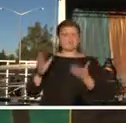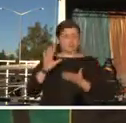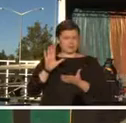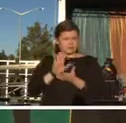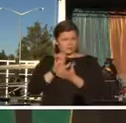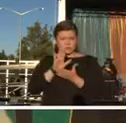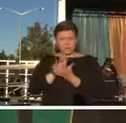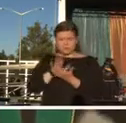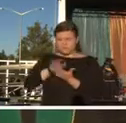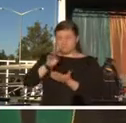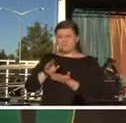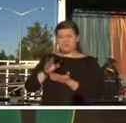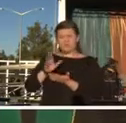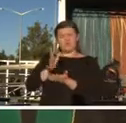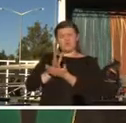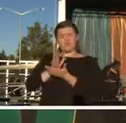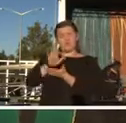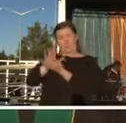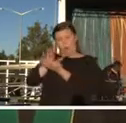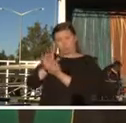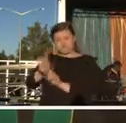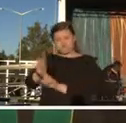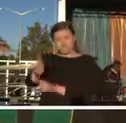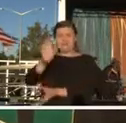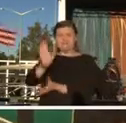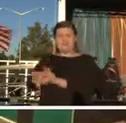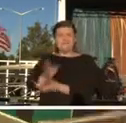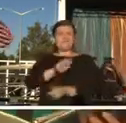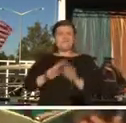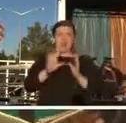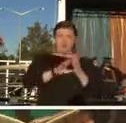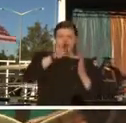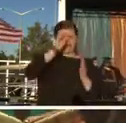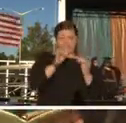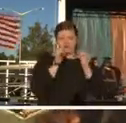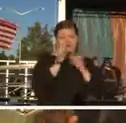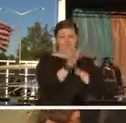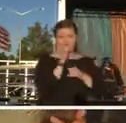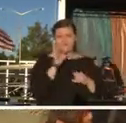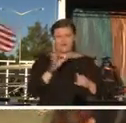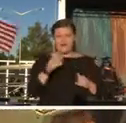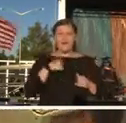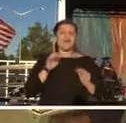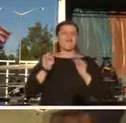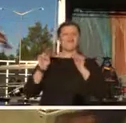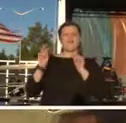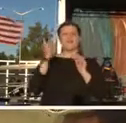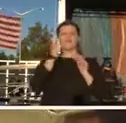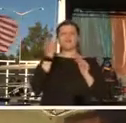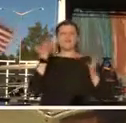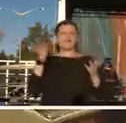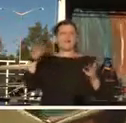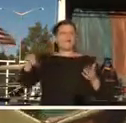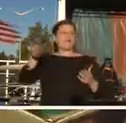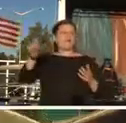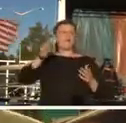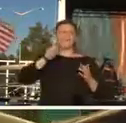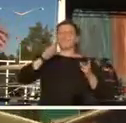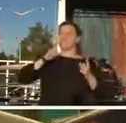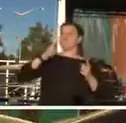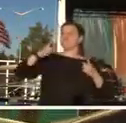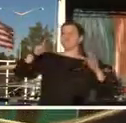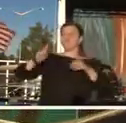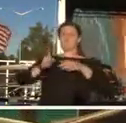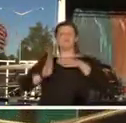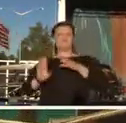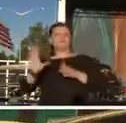end of your learning. I want you to look ahead and see what you will accomplish next. Earlier tonight, I